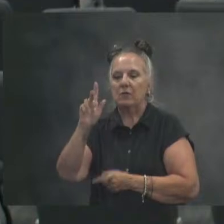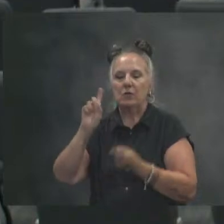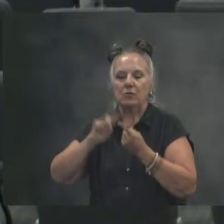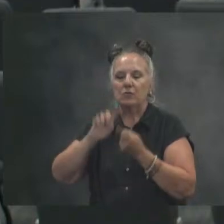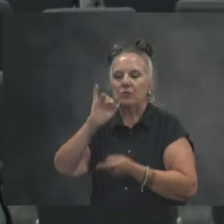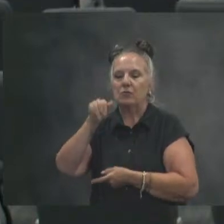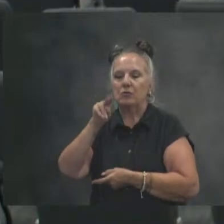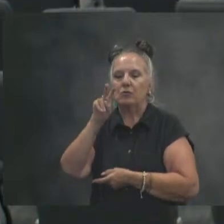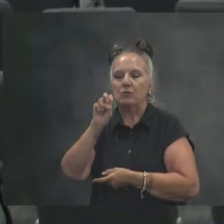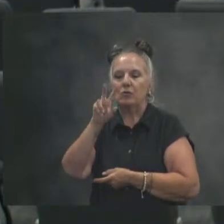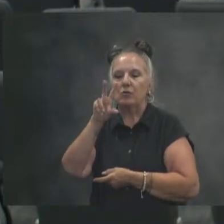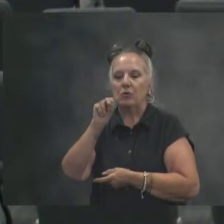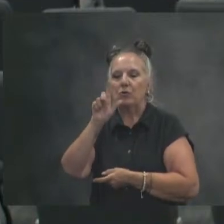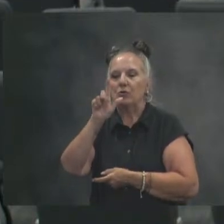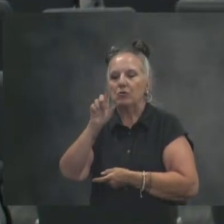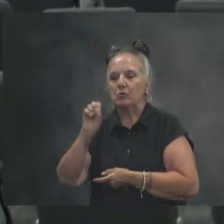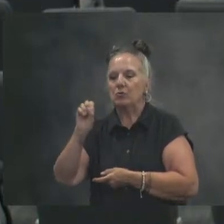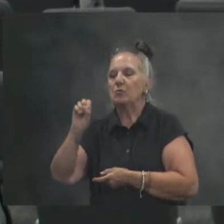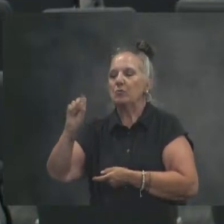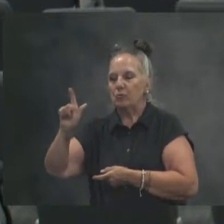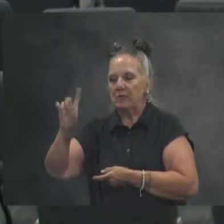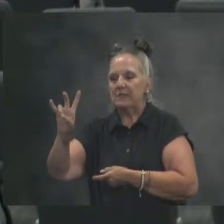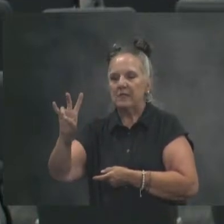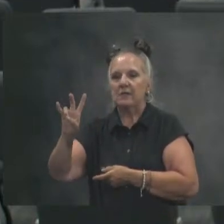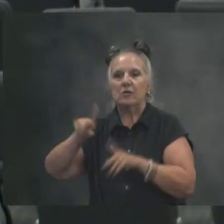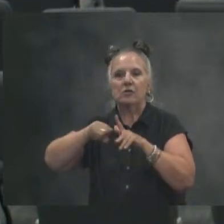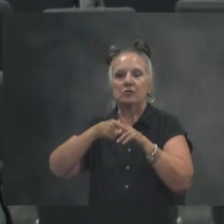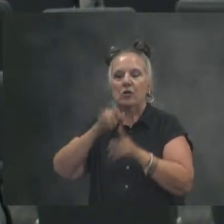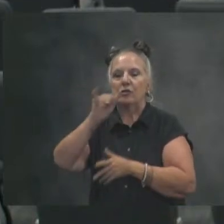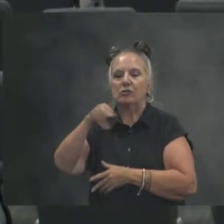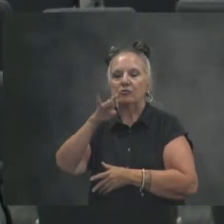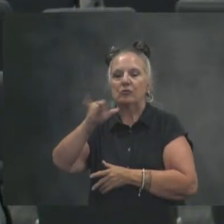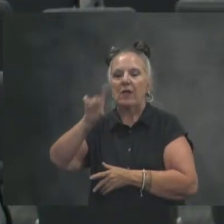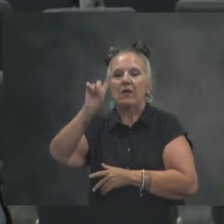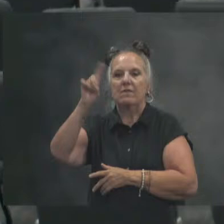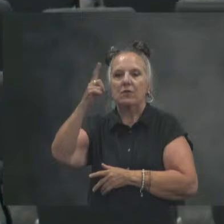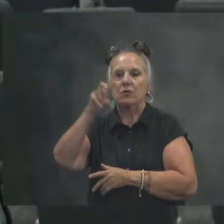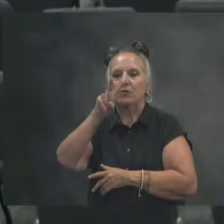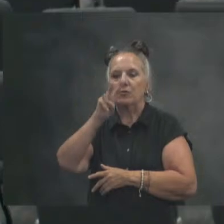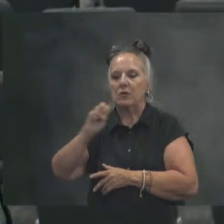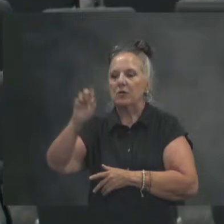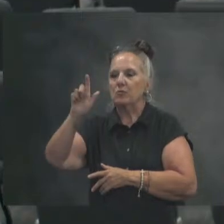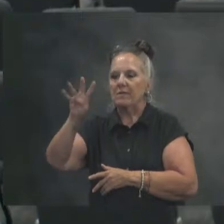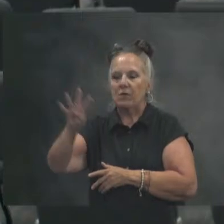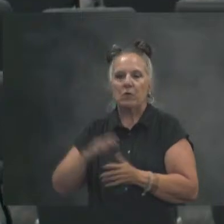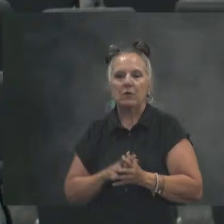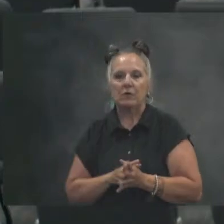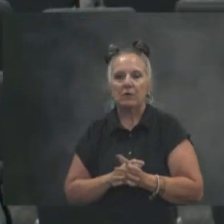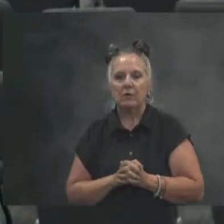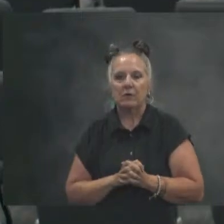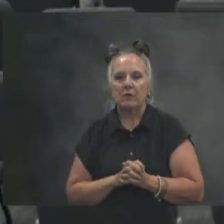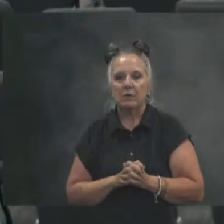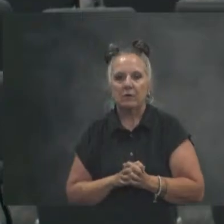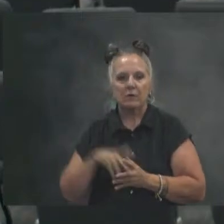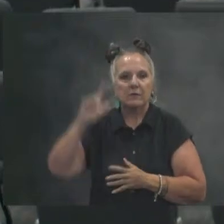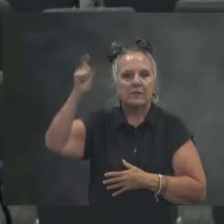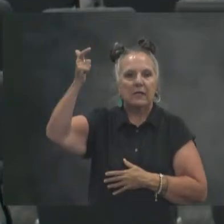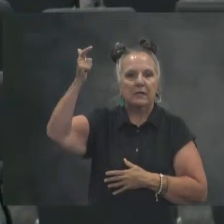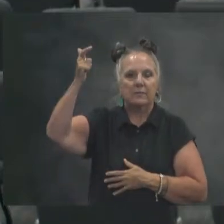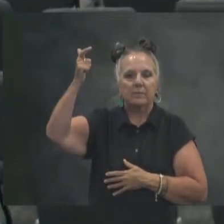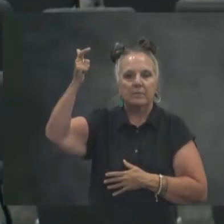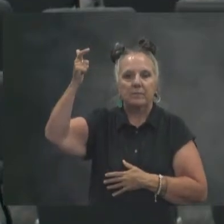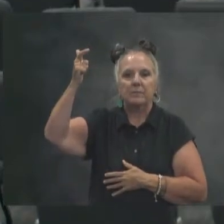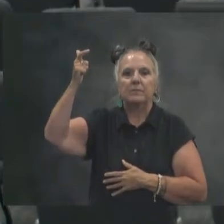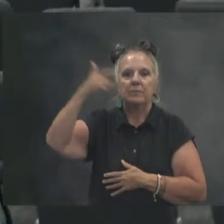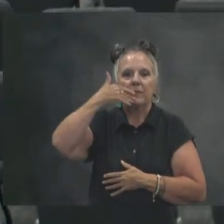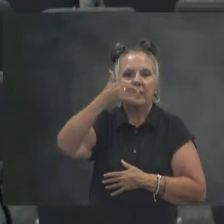30th, 2027, and the wages effective July 1st, 2024. Thank you, Mrs. Murray. Is there a second? Second. Thank